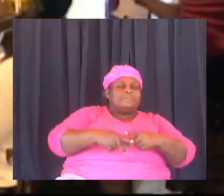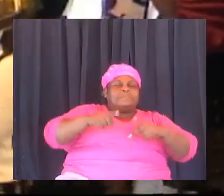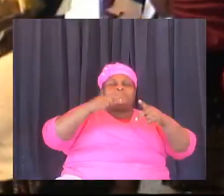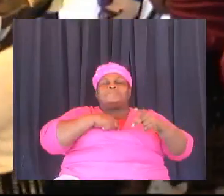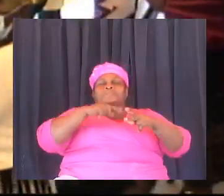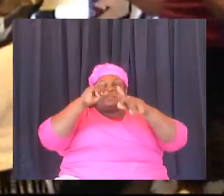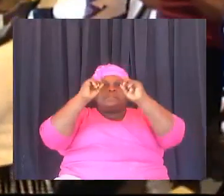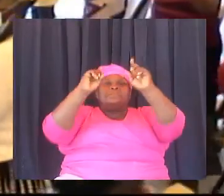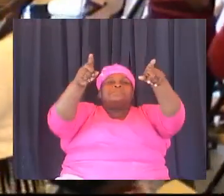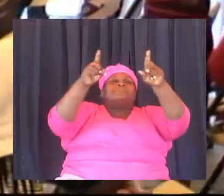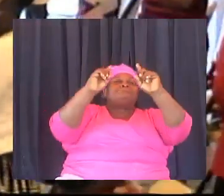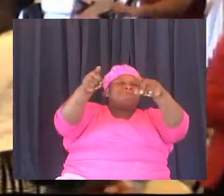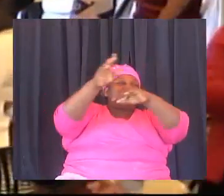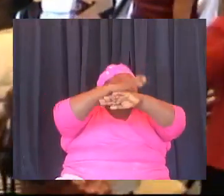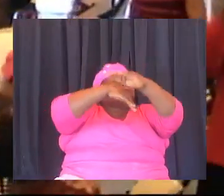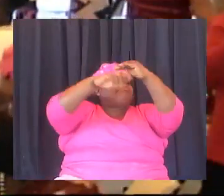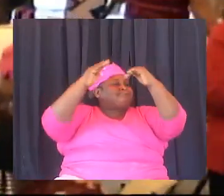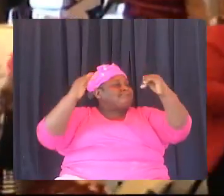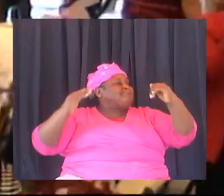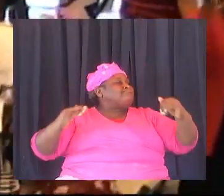place. I'm bound for higher